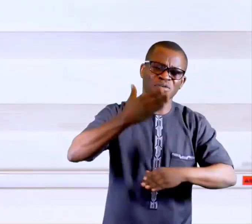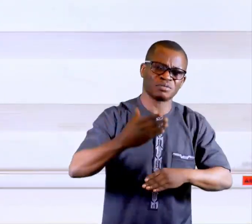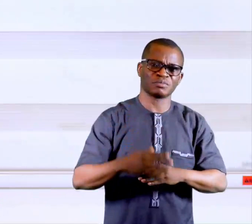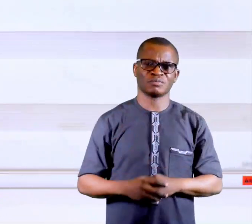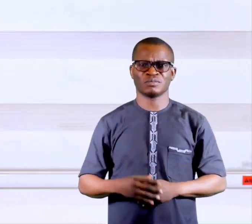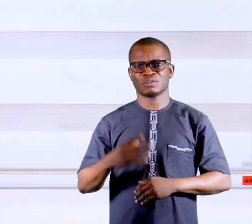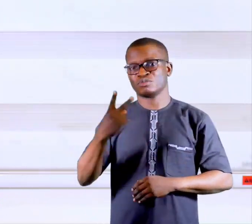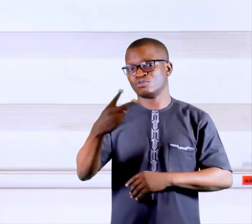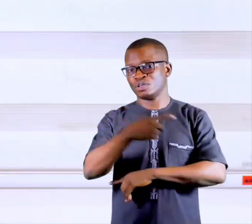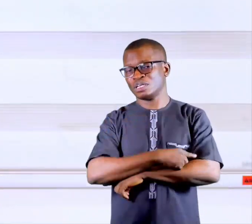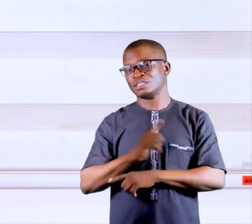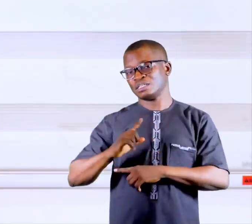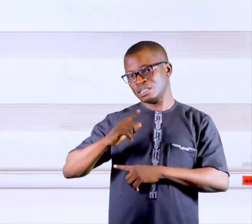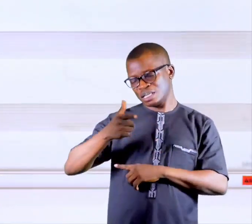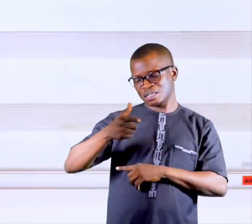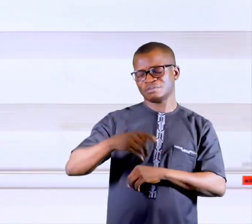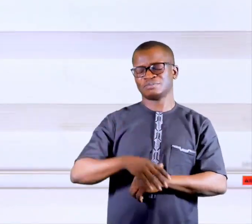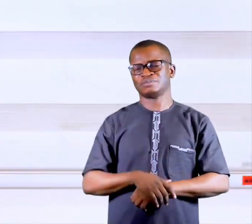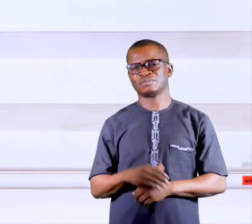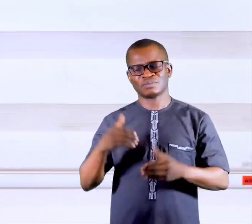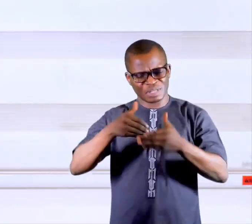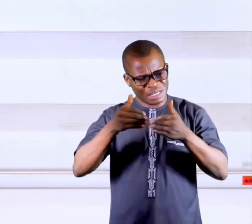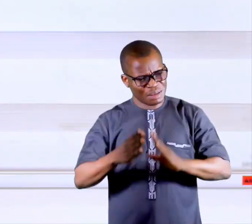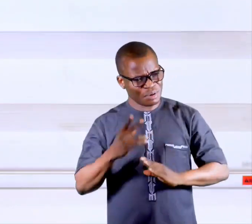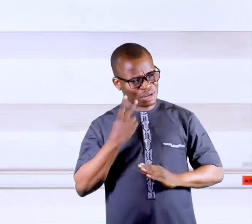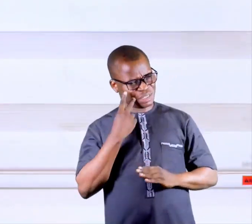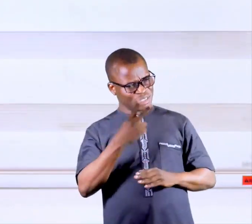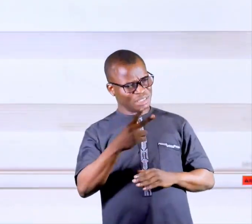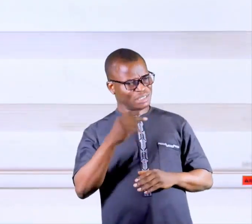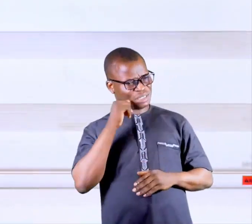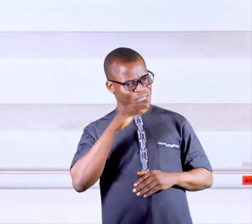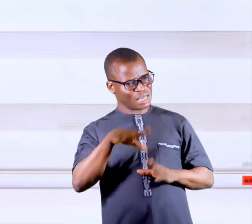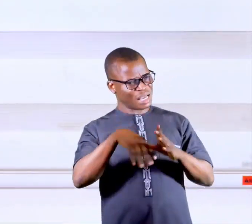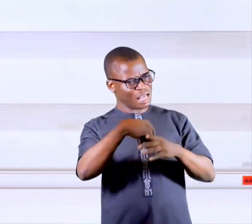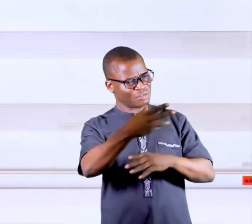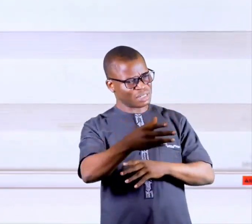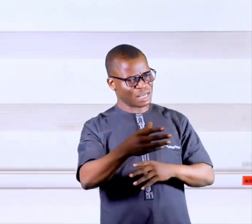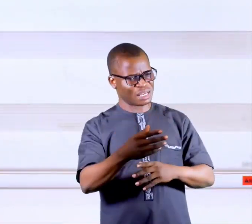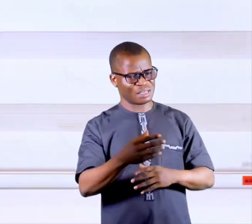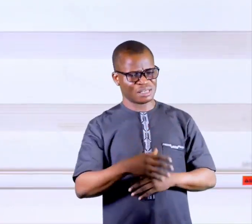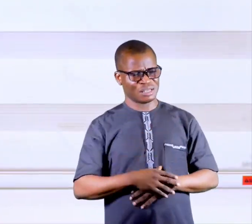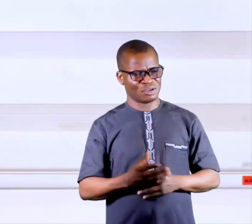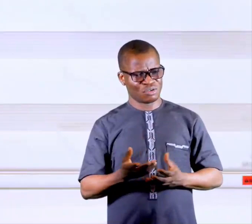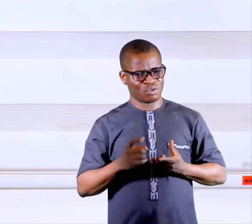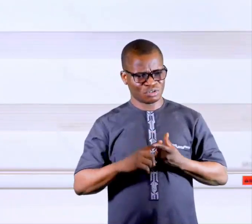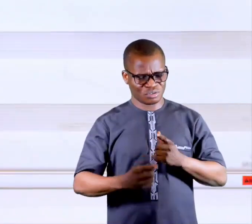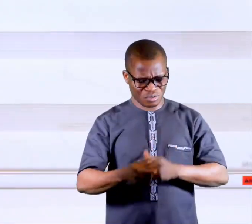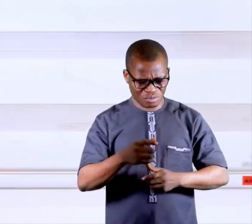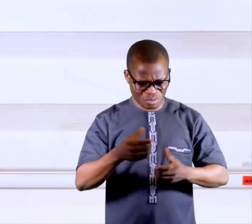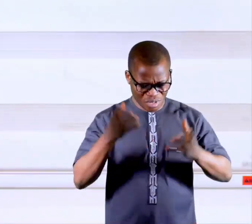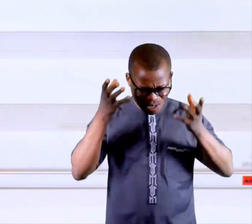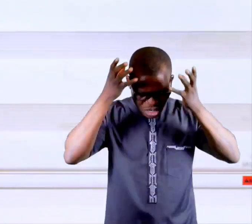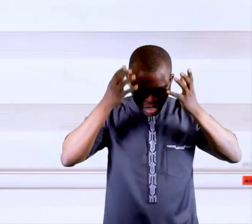this crime was committed, the neighbor saw this girl outside fetching water with so much pain and